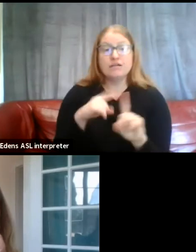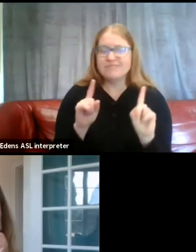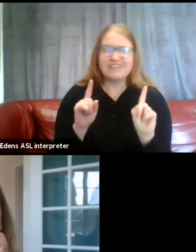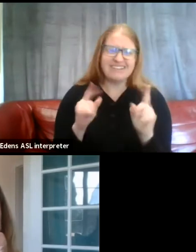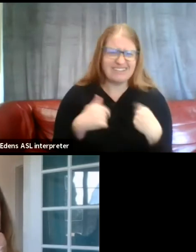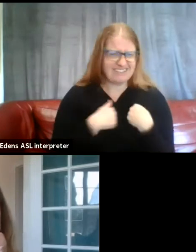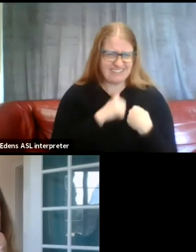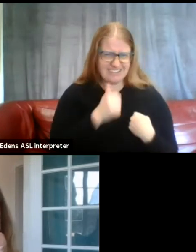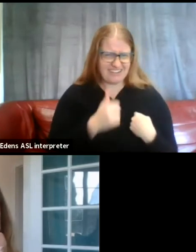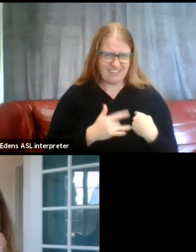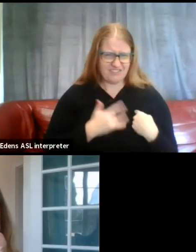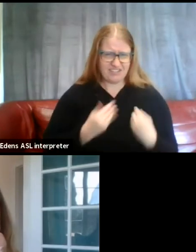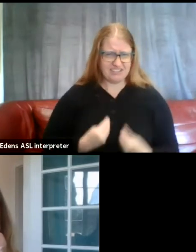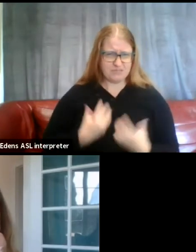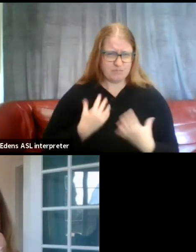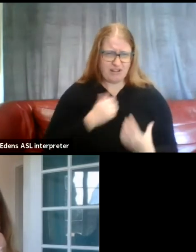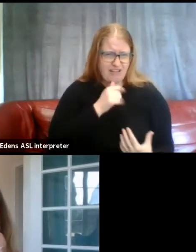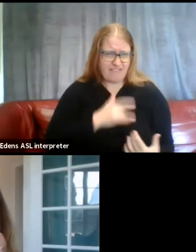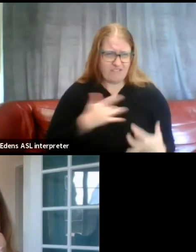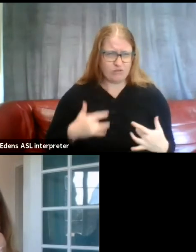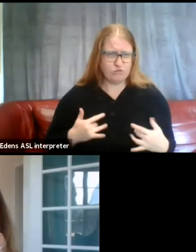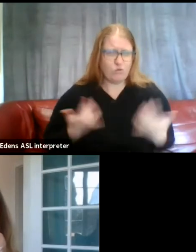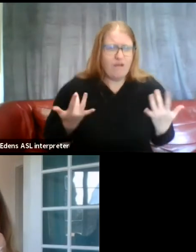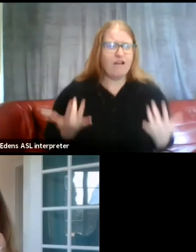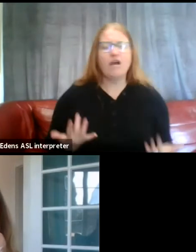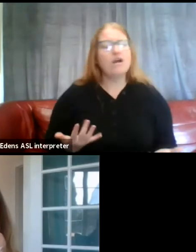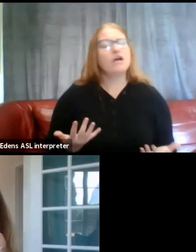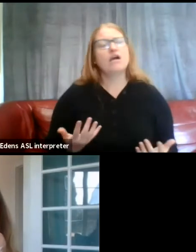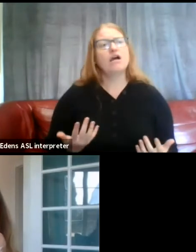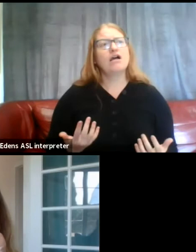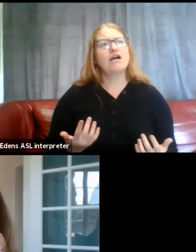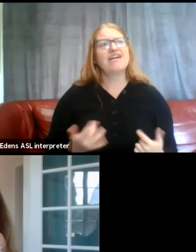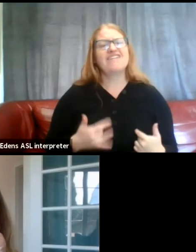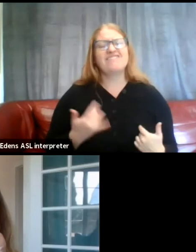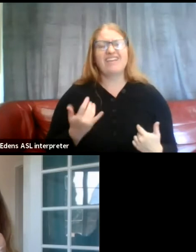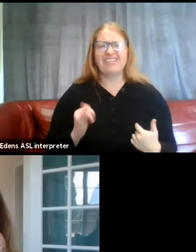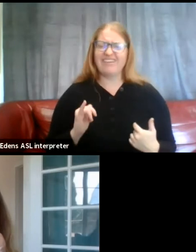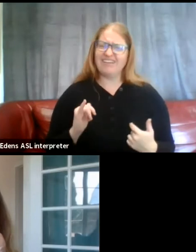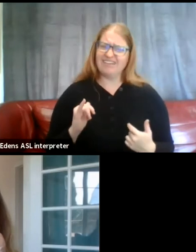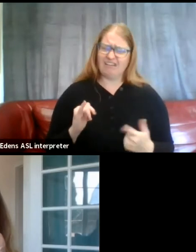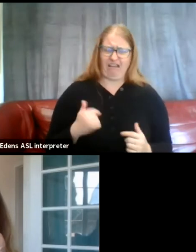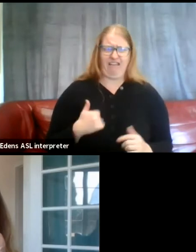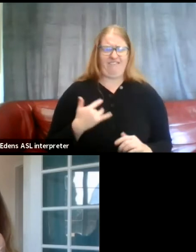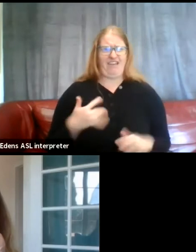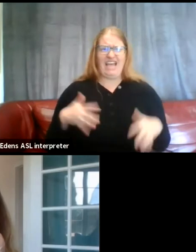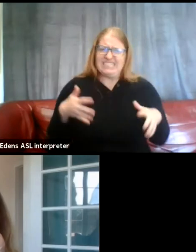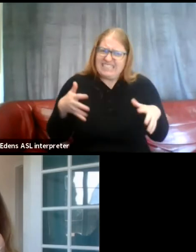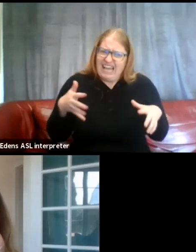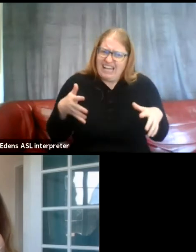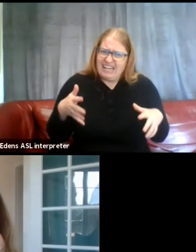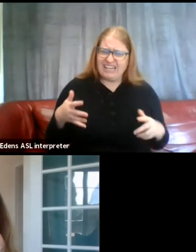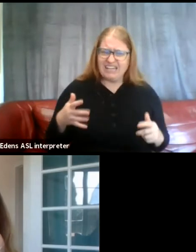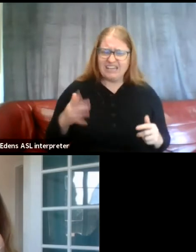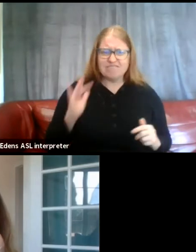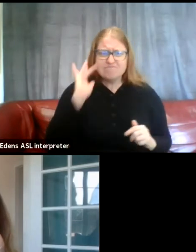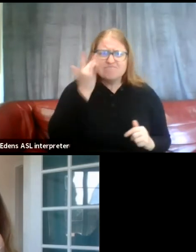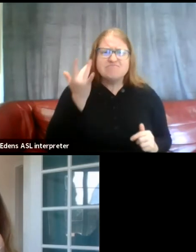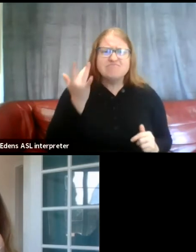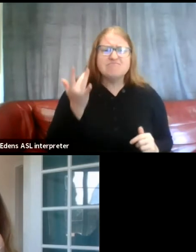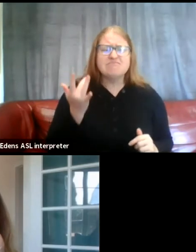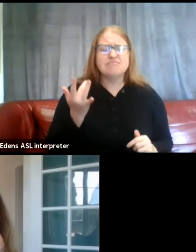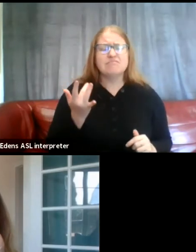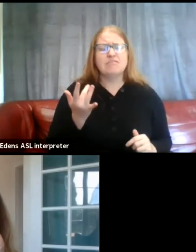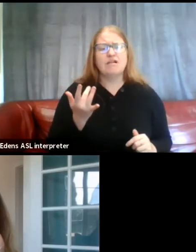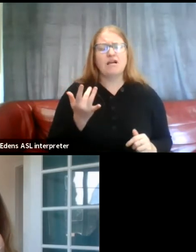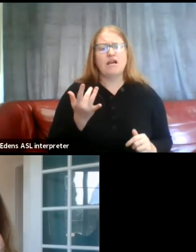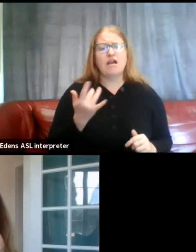or joyful, I found it both cloying and anxiety provoking. And I actually had problems with